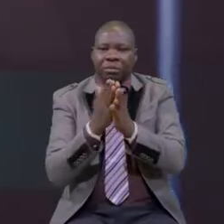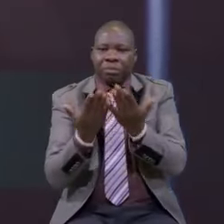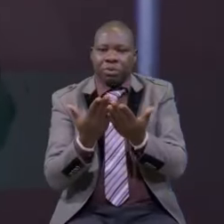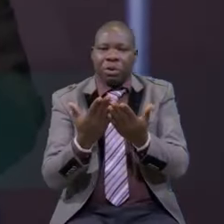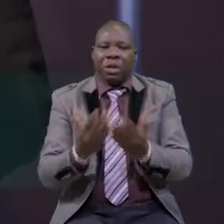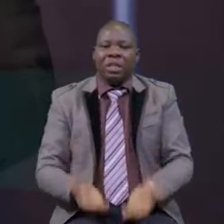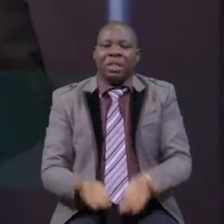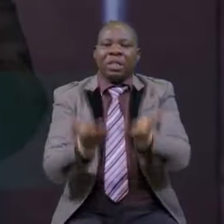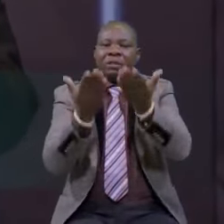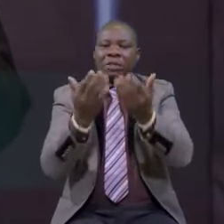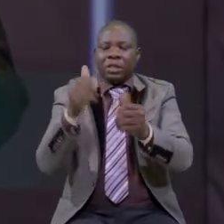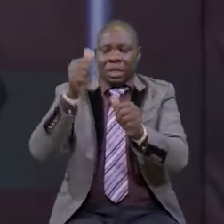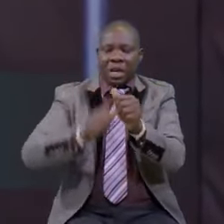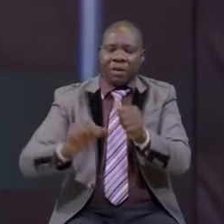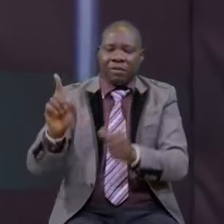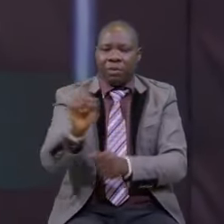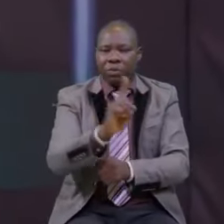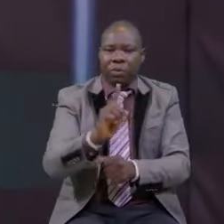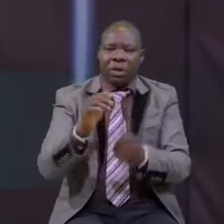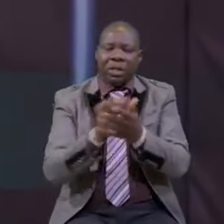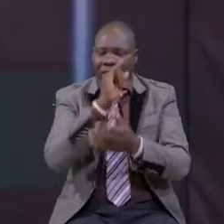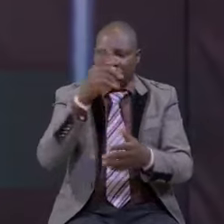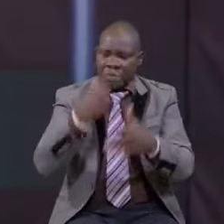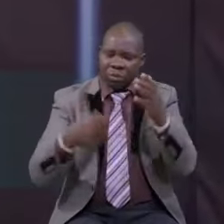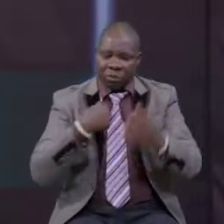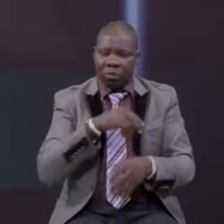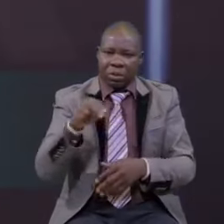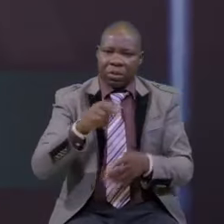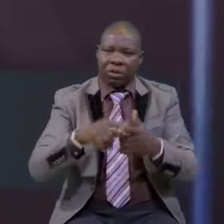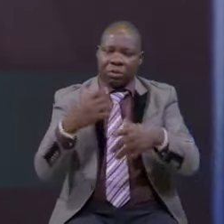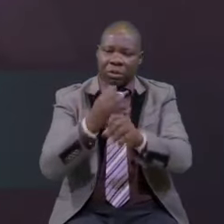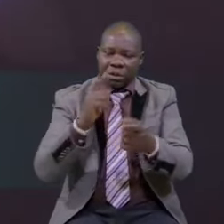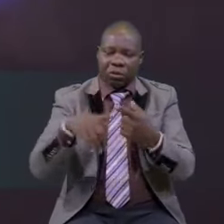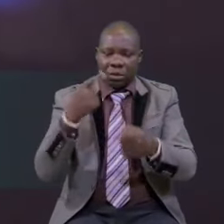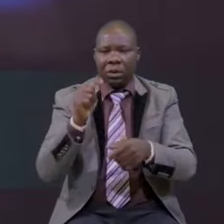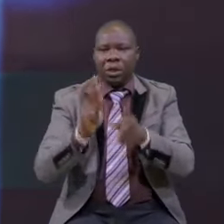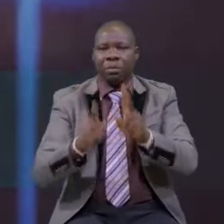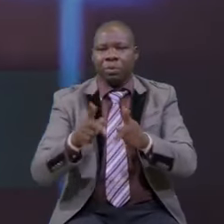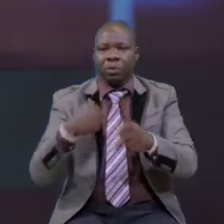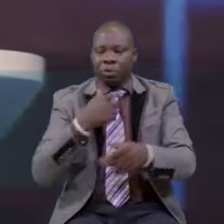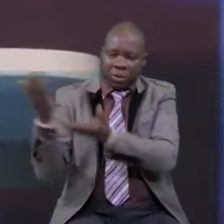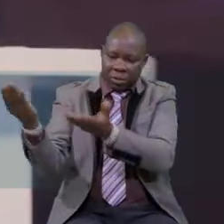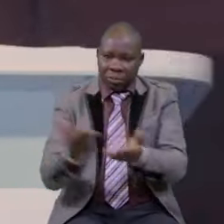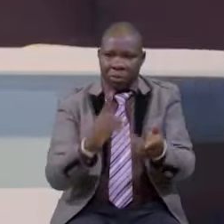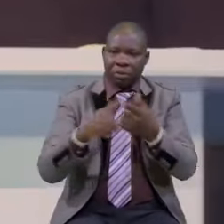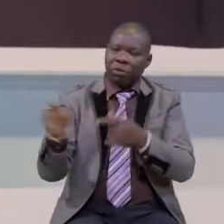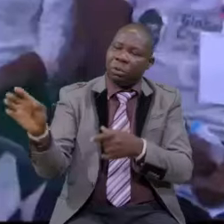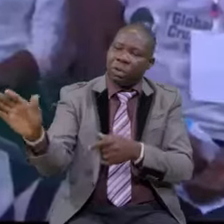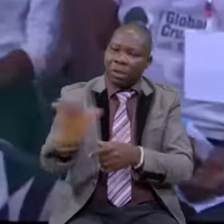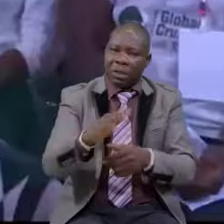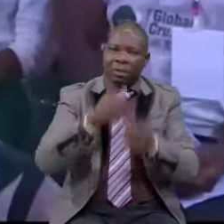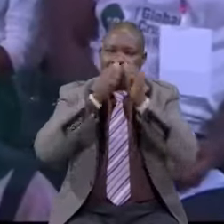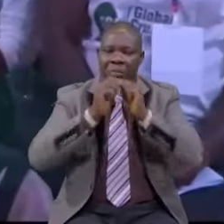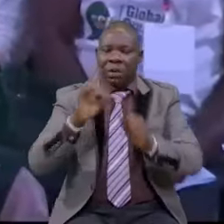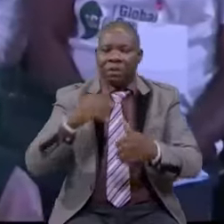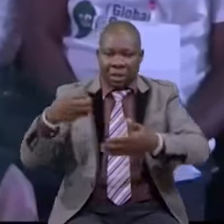the kingdom of God. That's what we have to go take to the people. We're bringing to them blessed, inspired